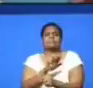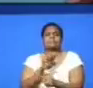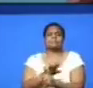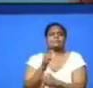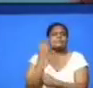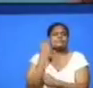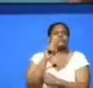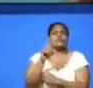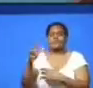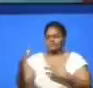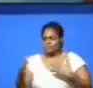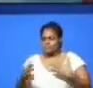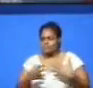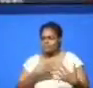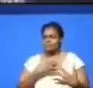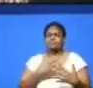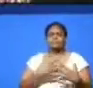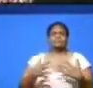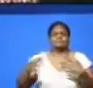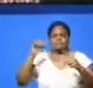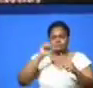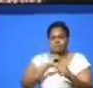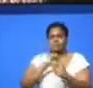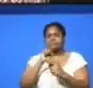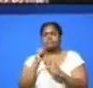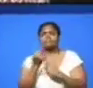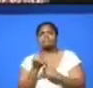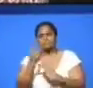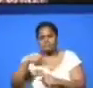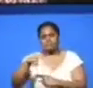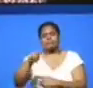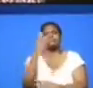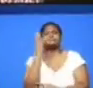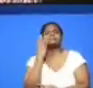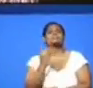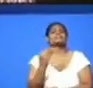For every trial I